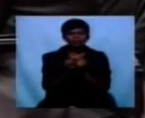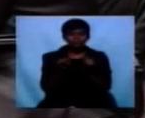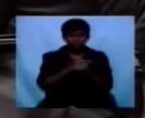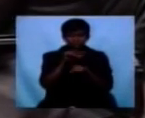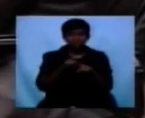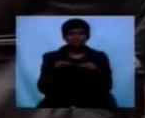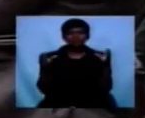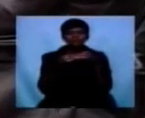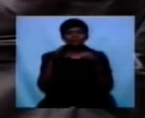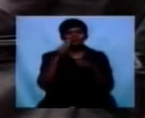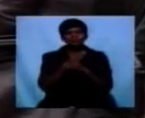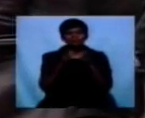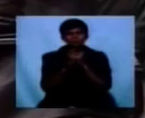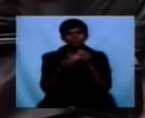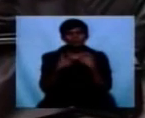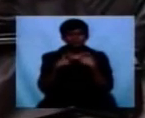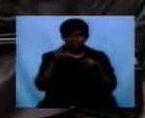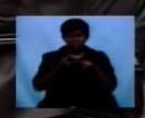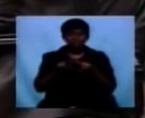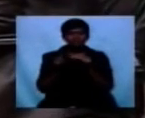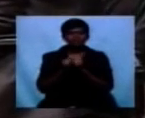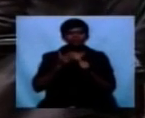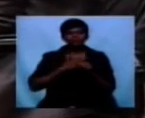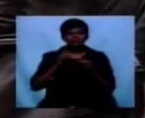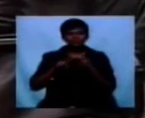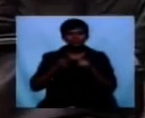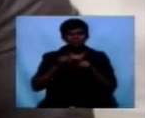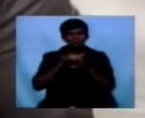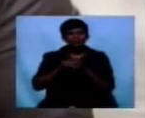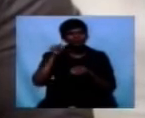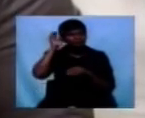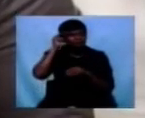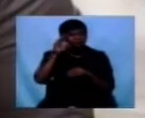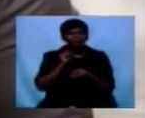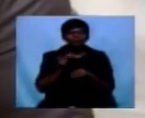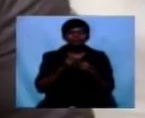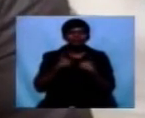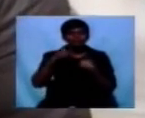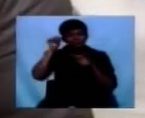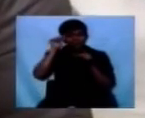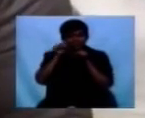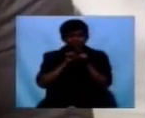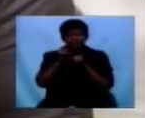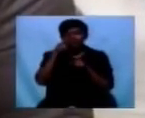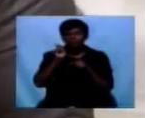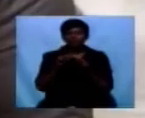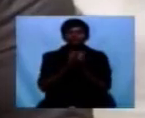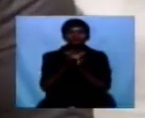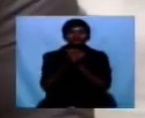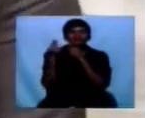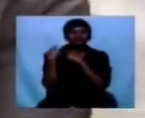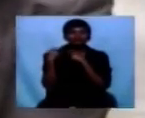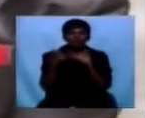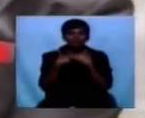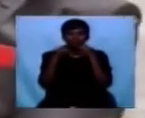for Construction. So, and I've sat with my friends in the ministry. We have agreed that we must be responsive, and I've told them